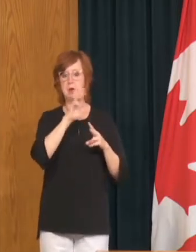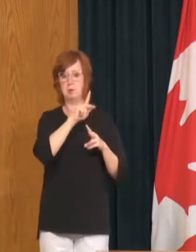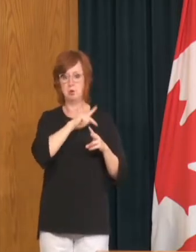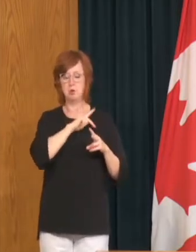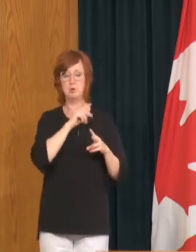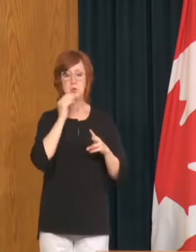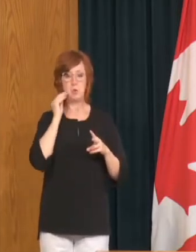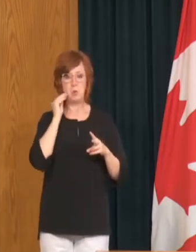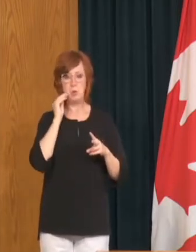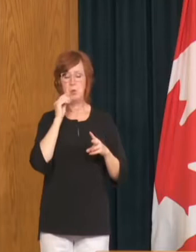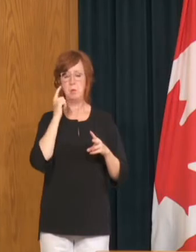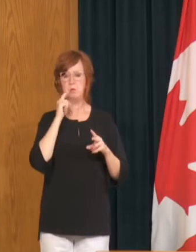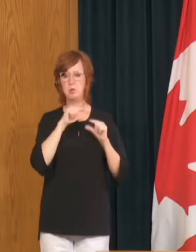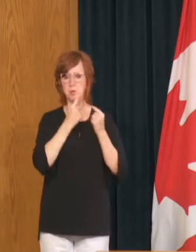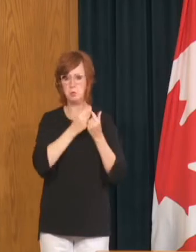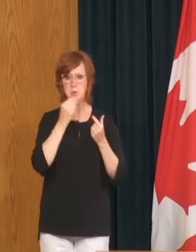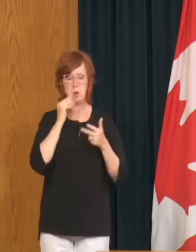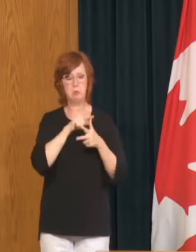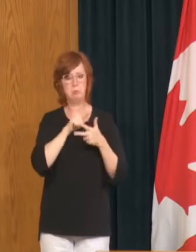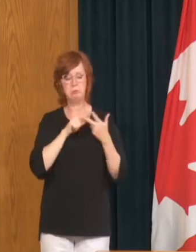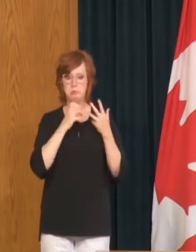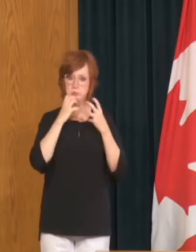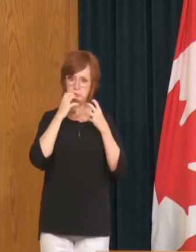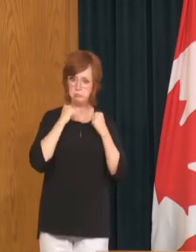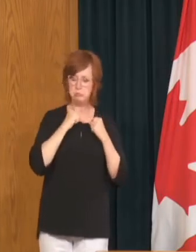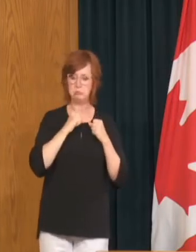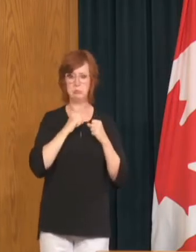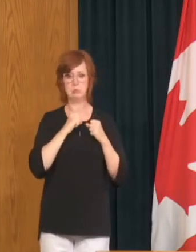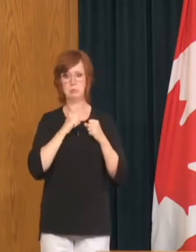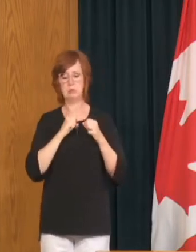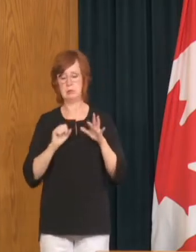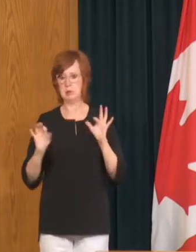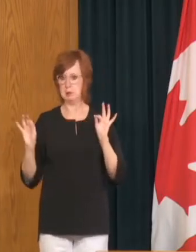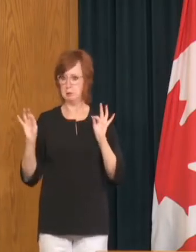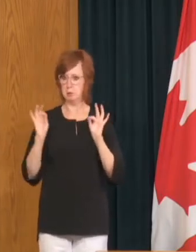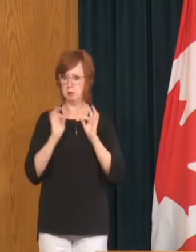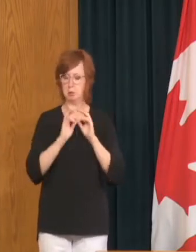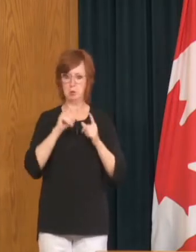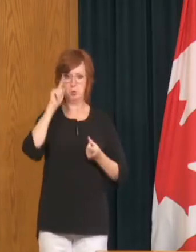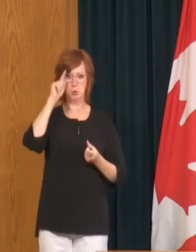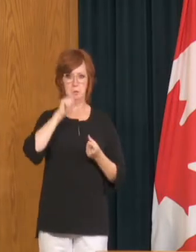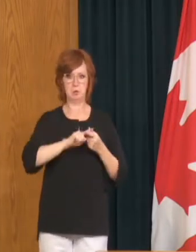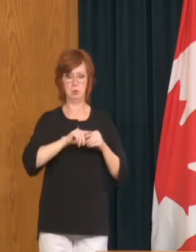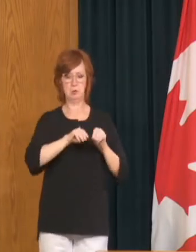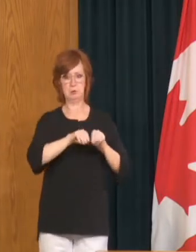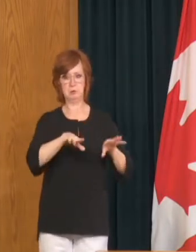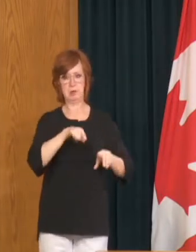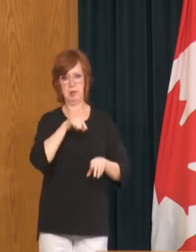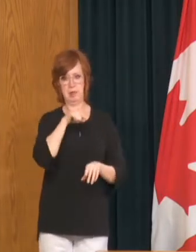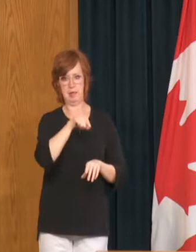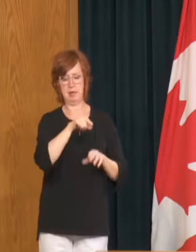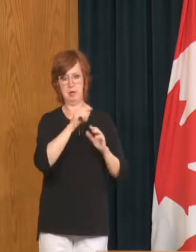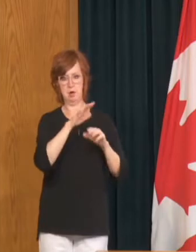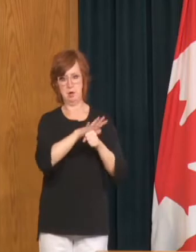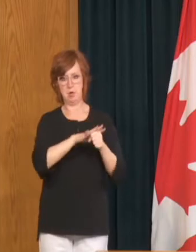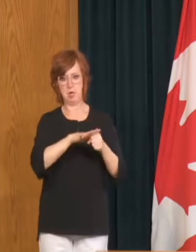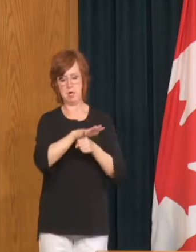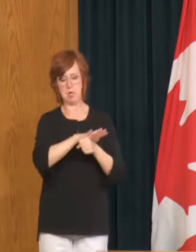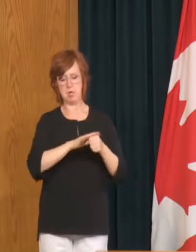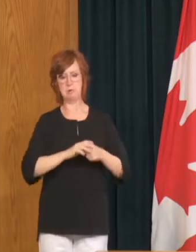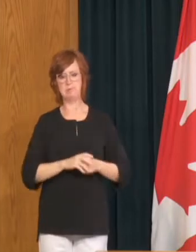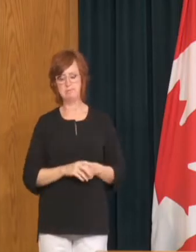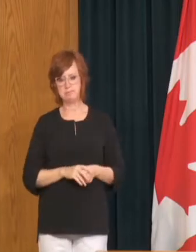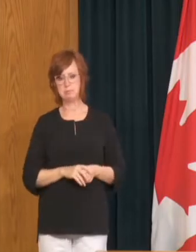transmission is low, introduction of COVID into those settings can have very significant consequences. But certainly